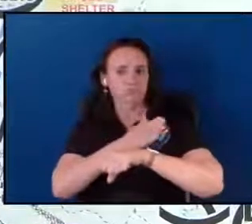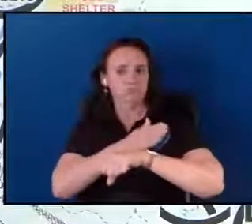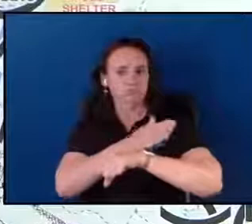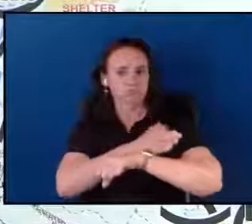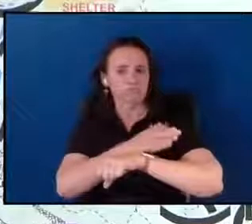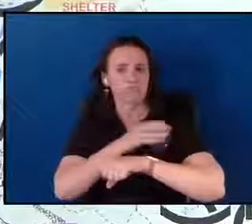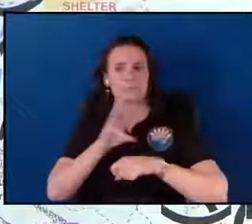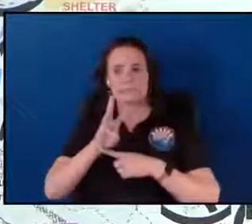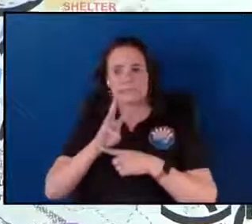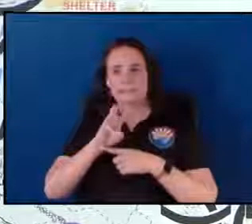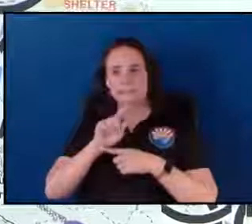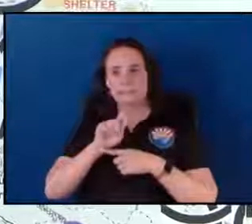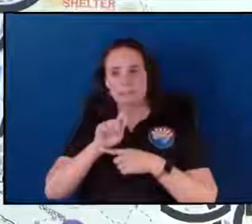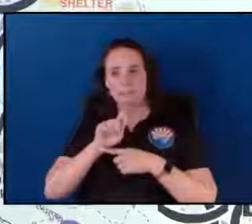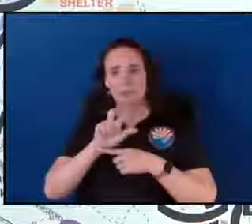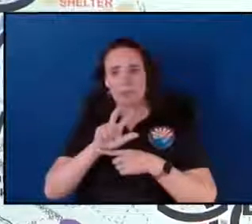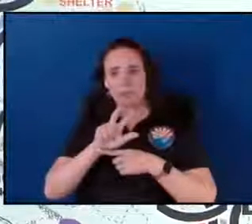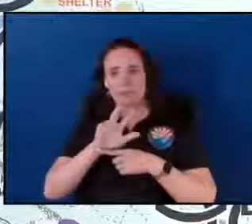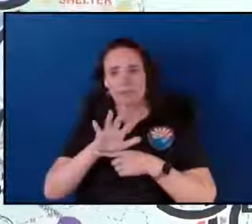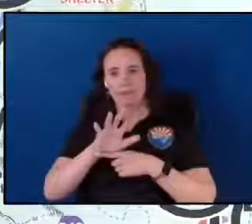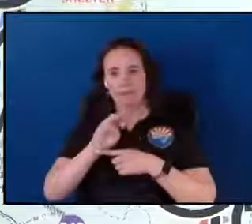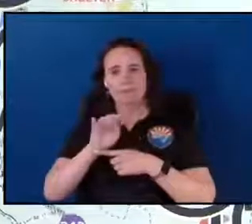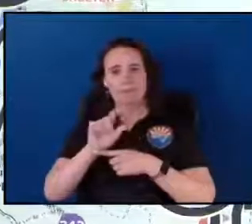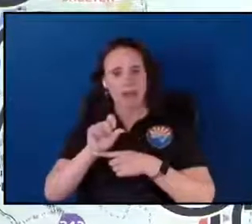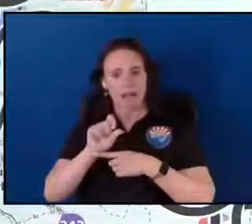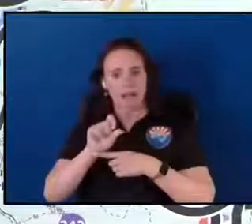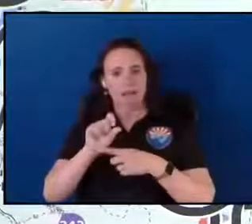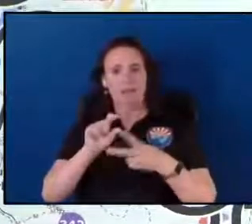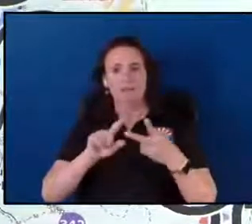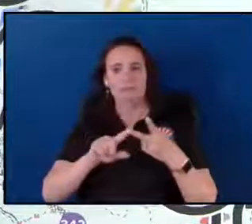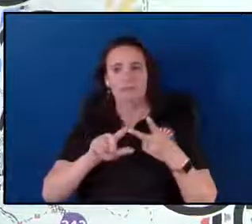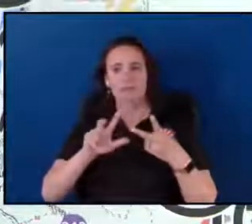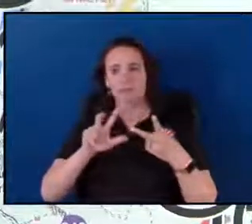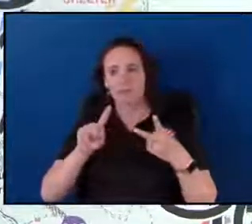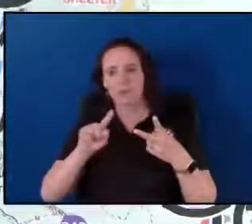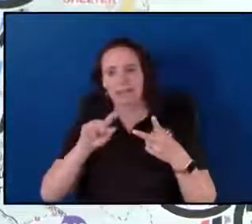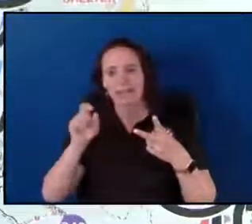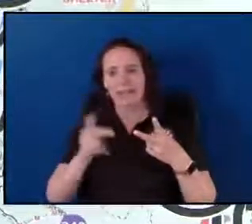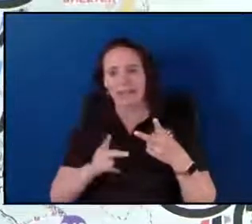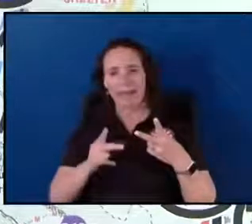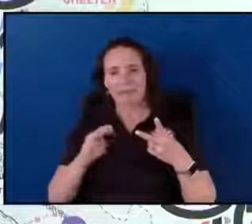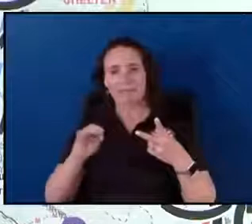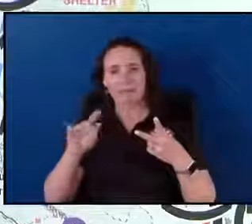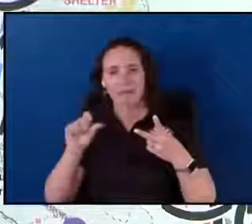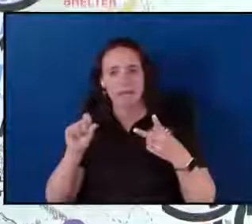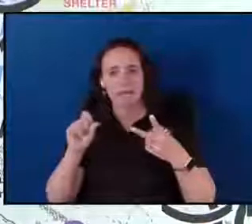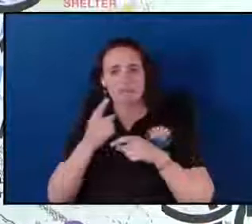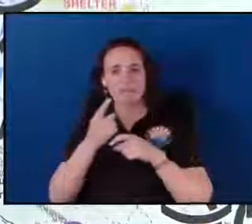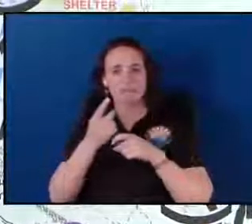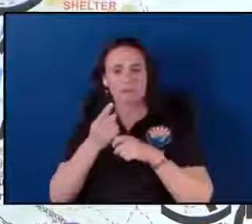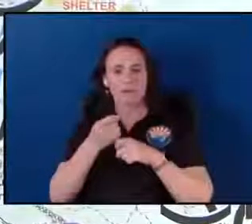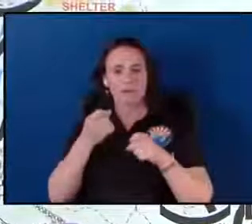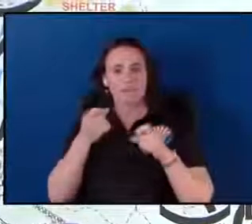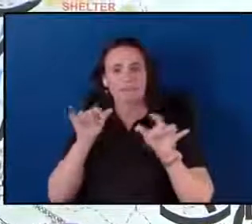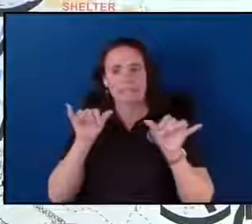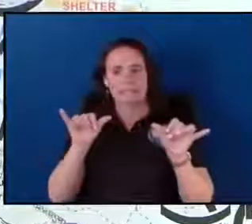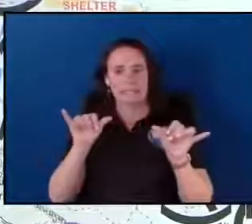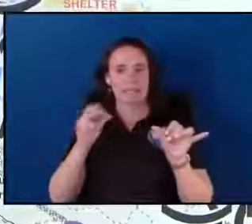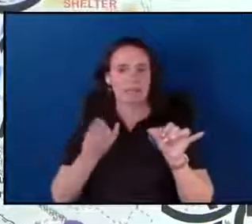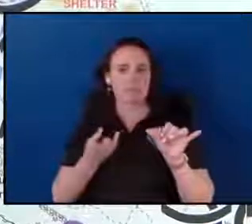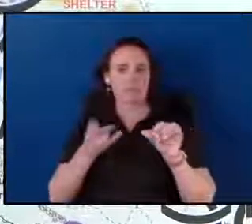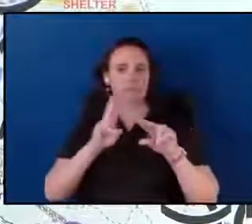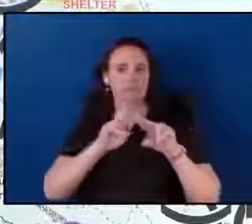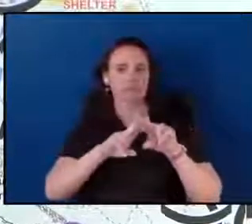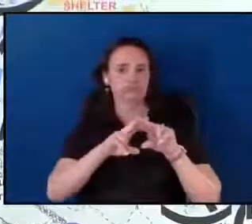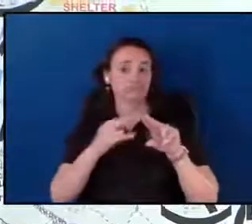5%, 6.35 miles, 31.5 miles of dozer line, or of containment that was gained. So, you